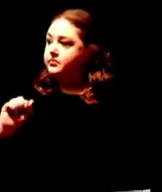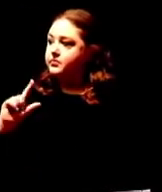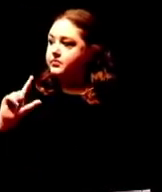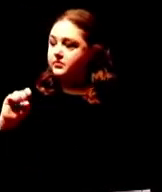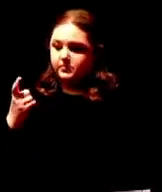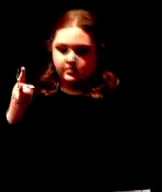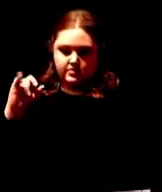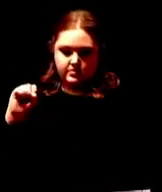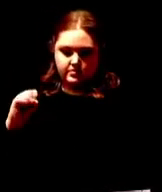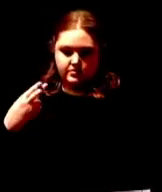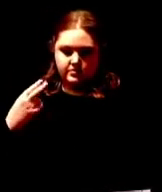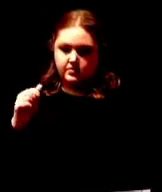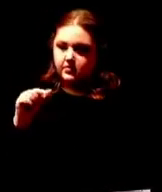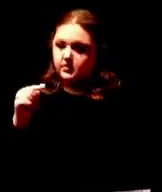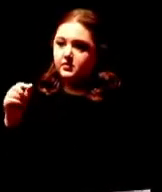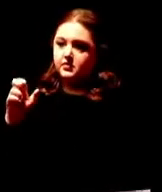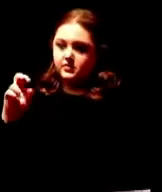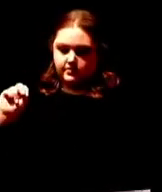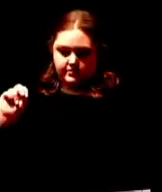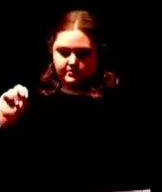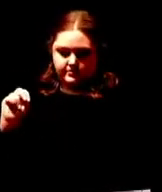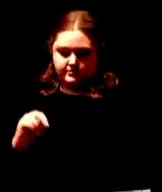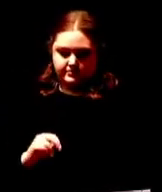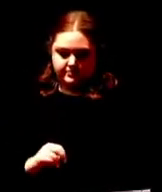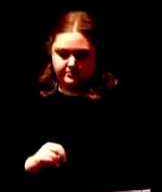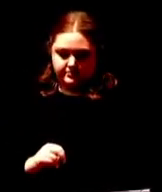Alexis Hagen.